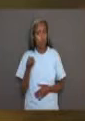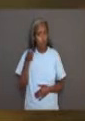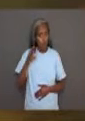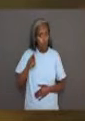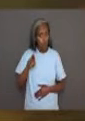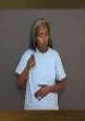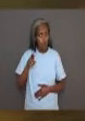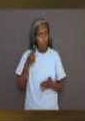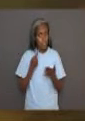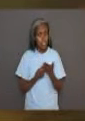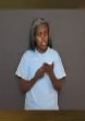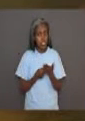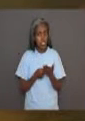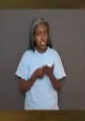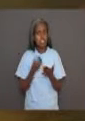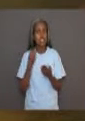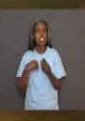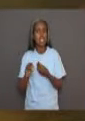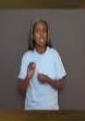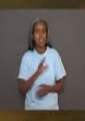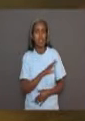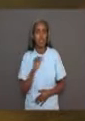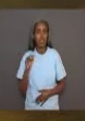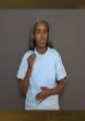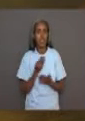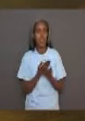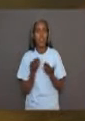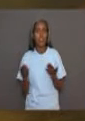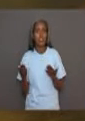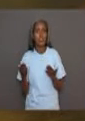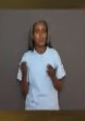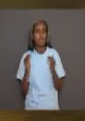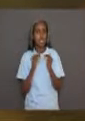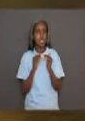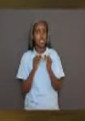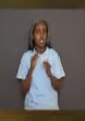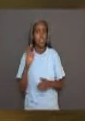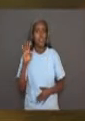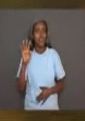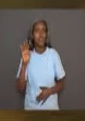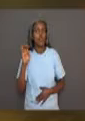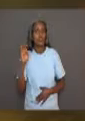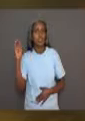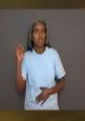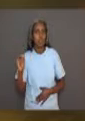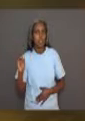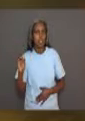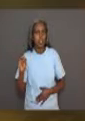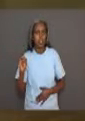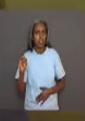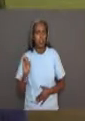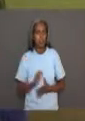or that there is a sale and an item is 40%